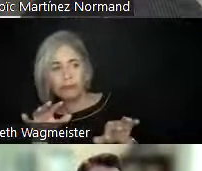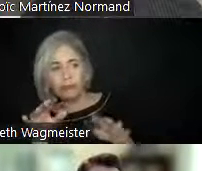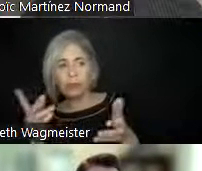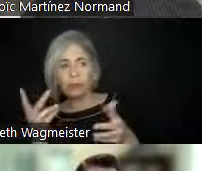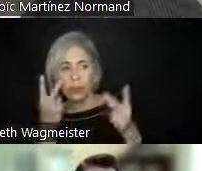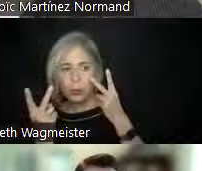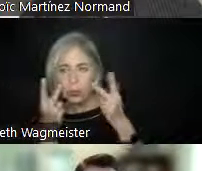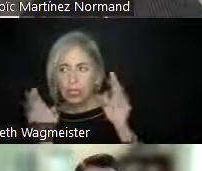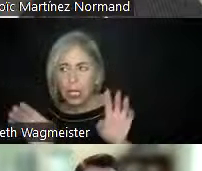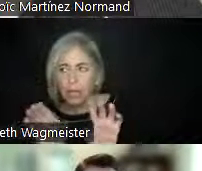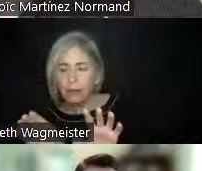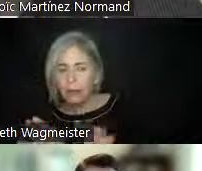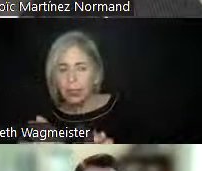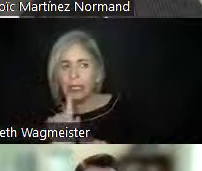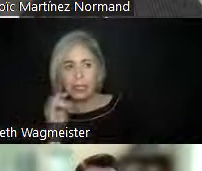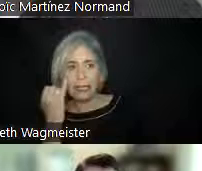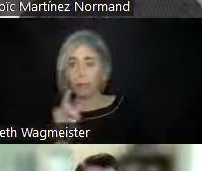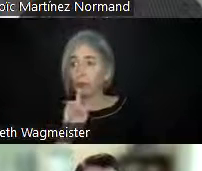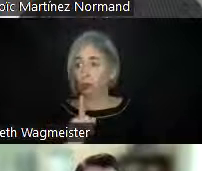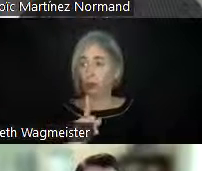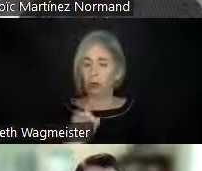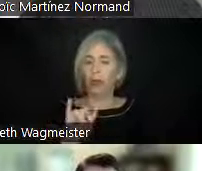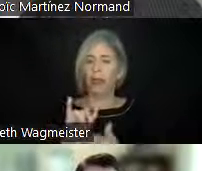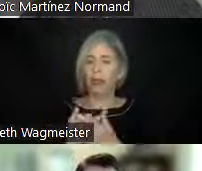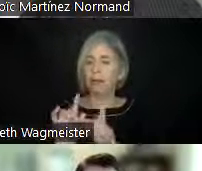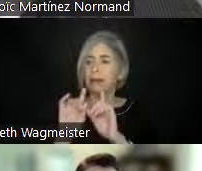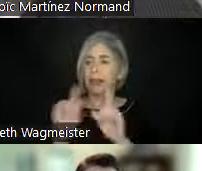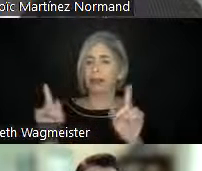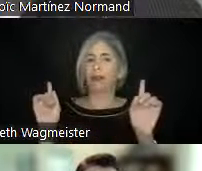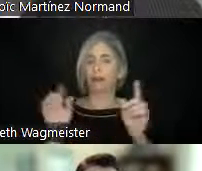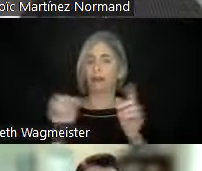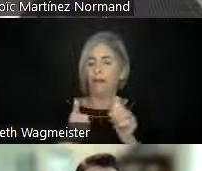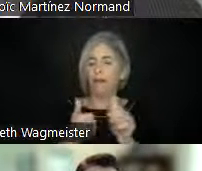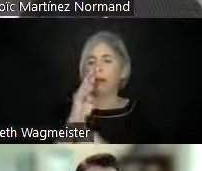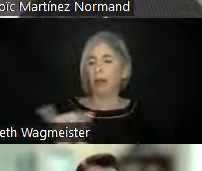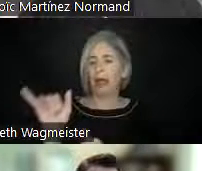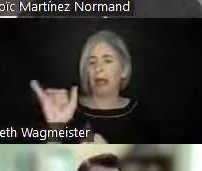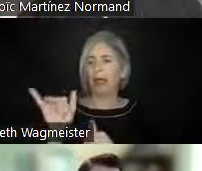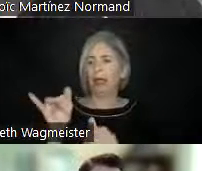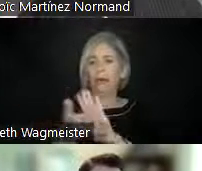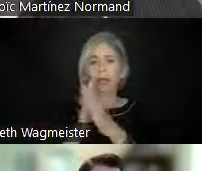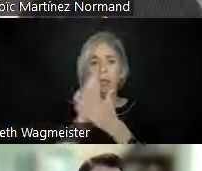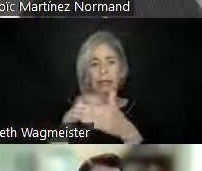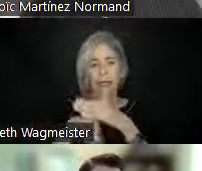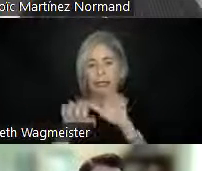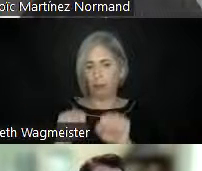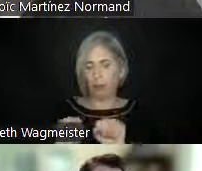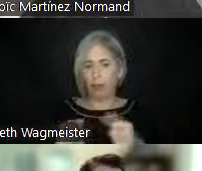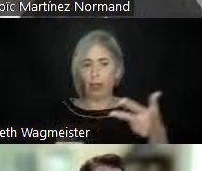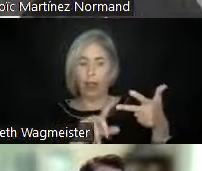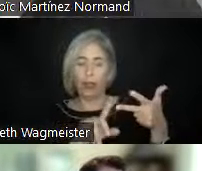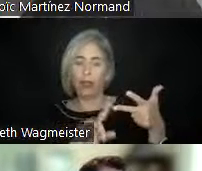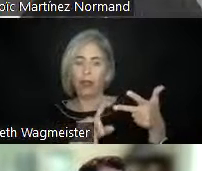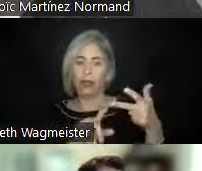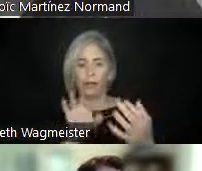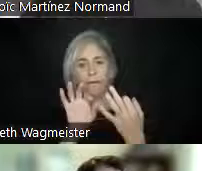see that this is actually true, that the declaration is also followed by being accessible. And then the third pillar is, of